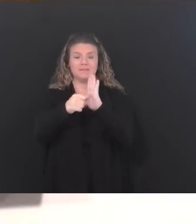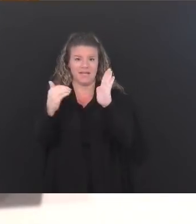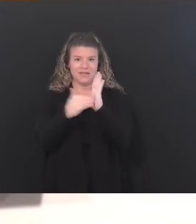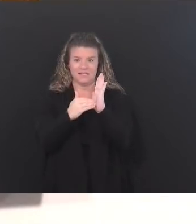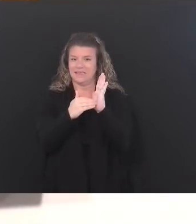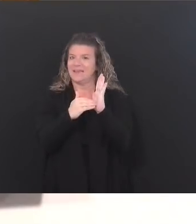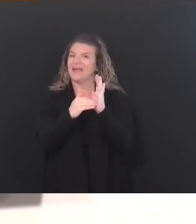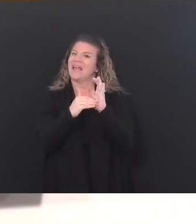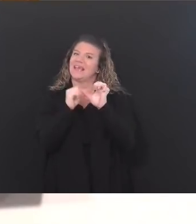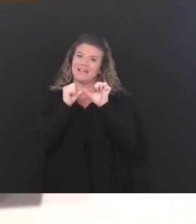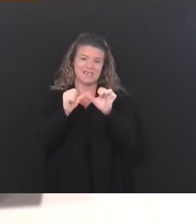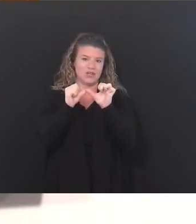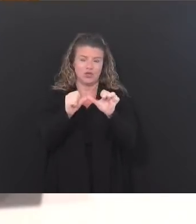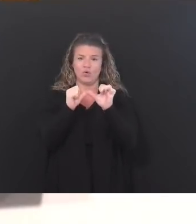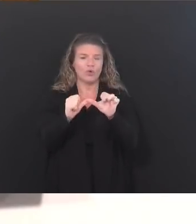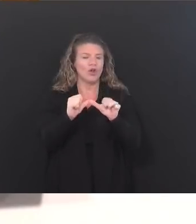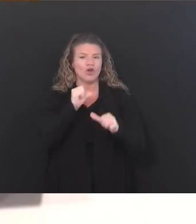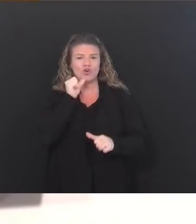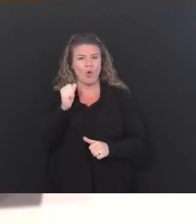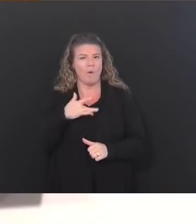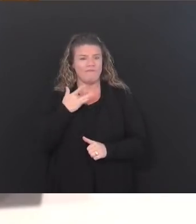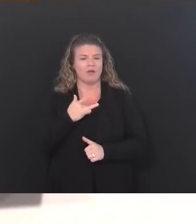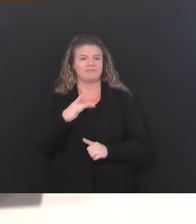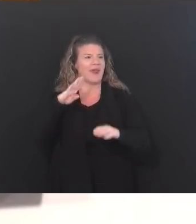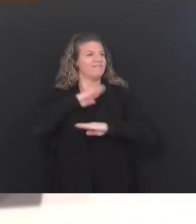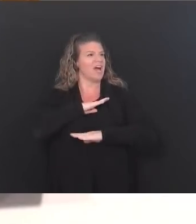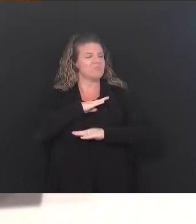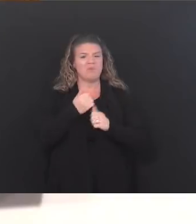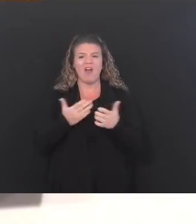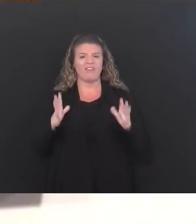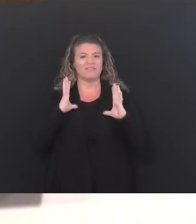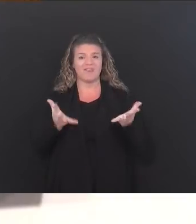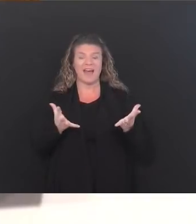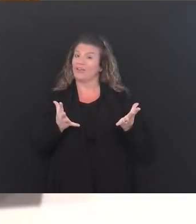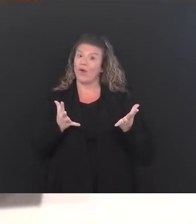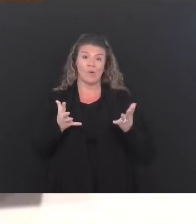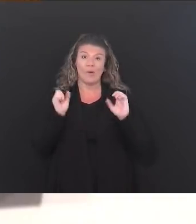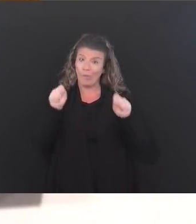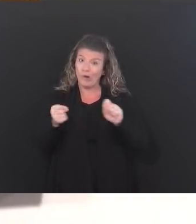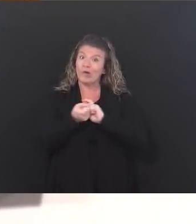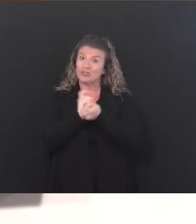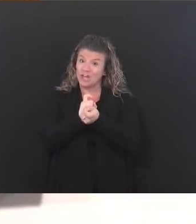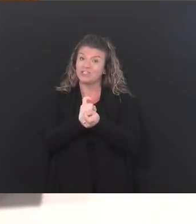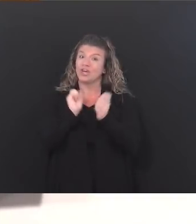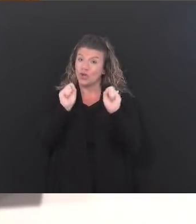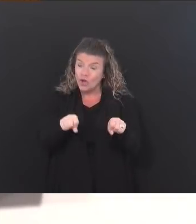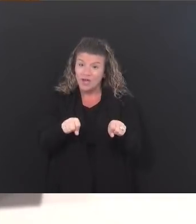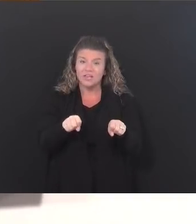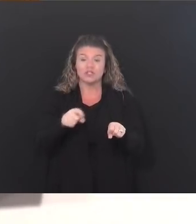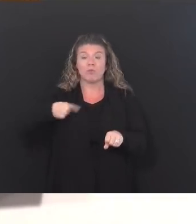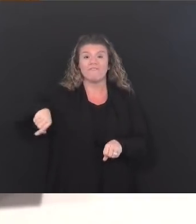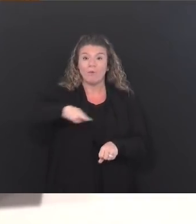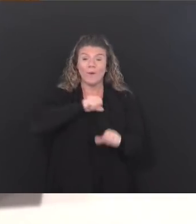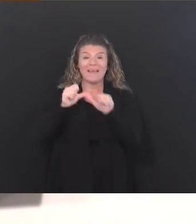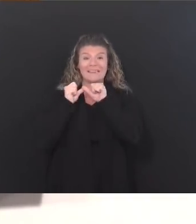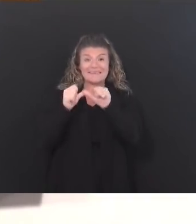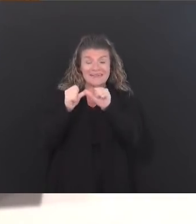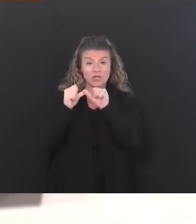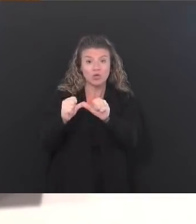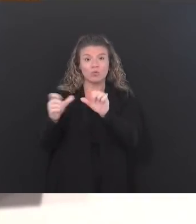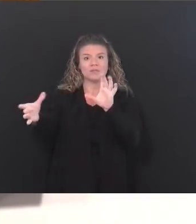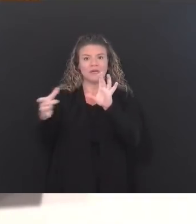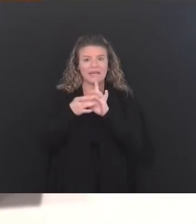be satisfied with this, because things could change very quickly. And if we stay together and we stay